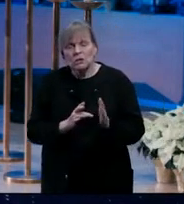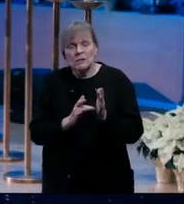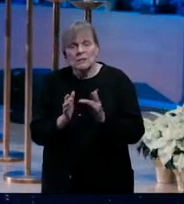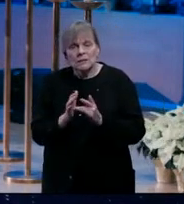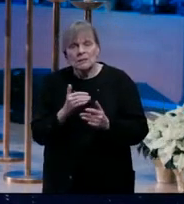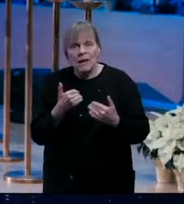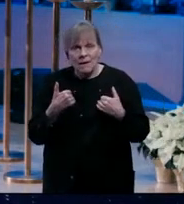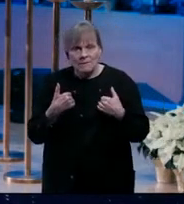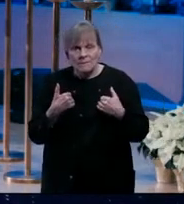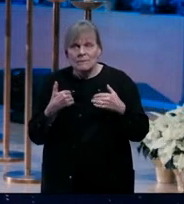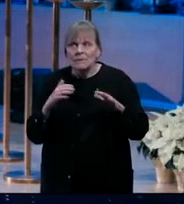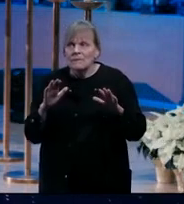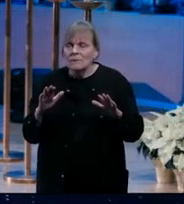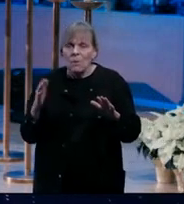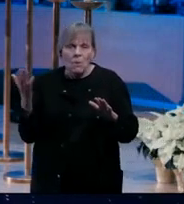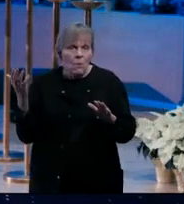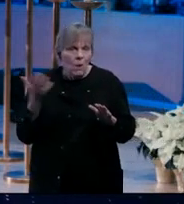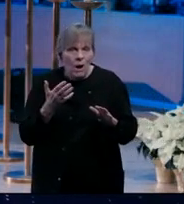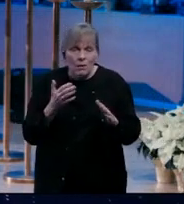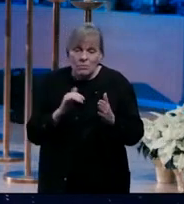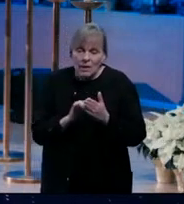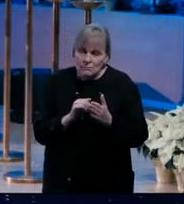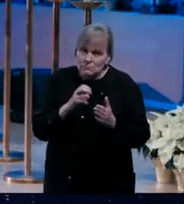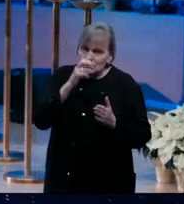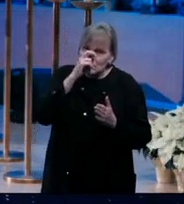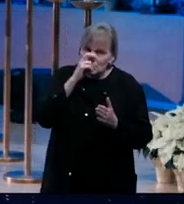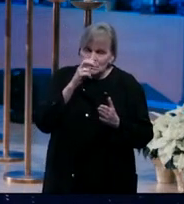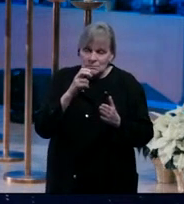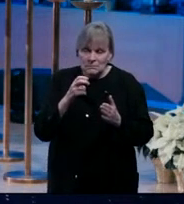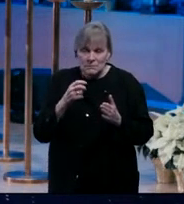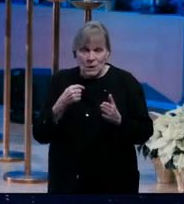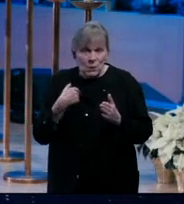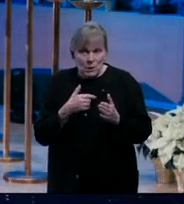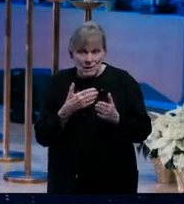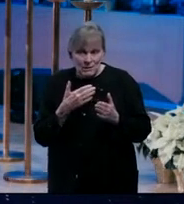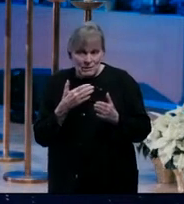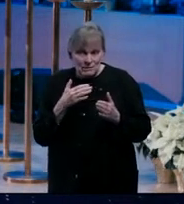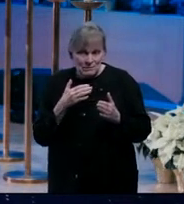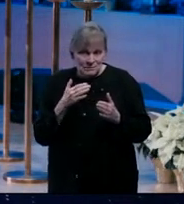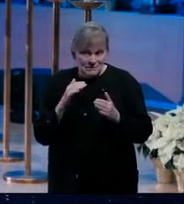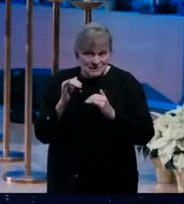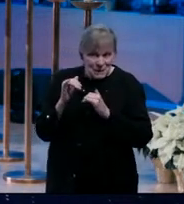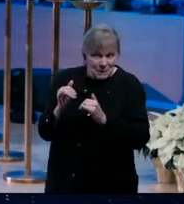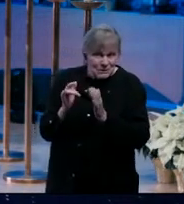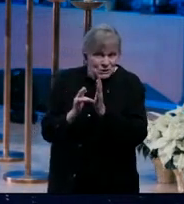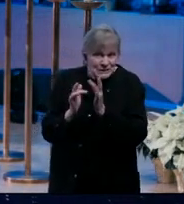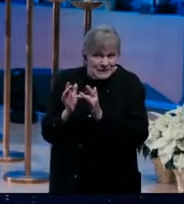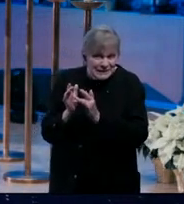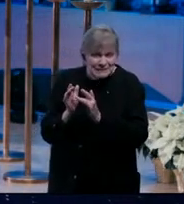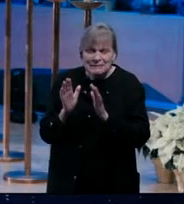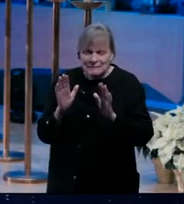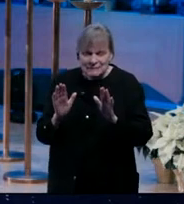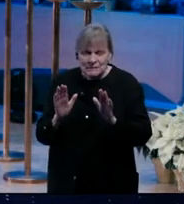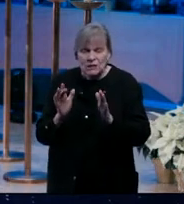had. Talk about raising the bar. Like, how are we doing with that one?